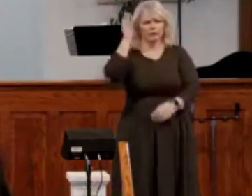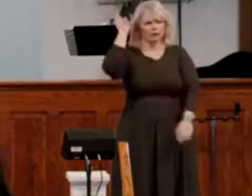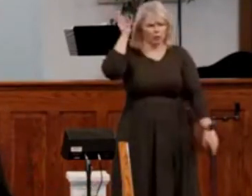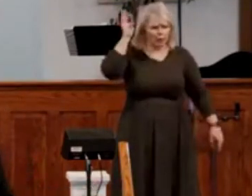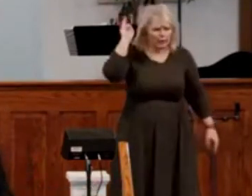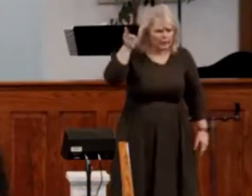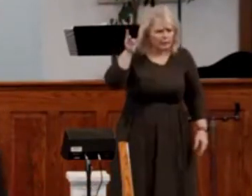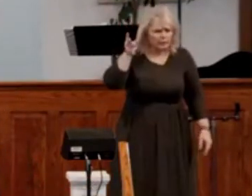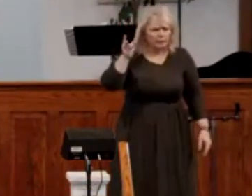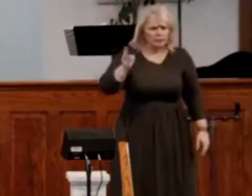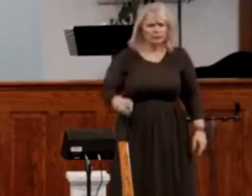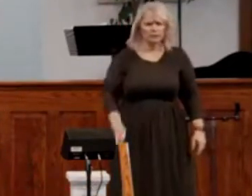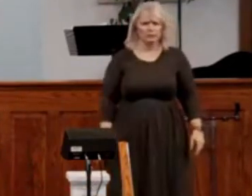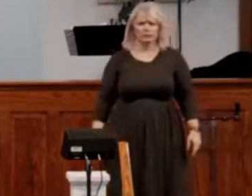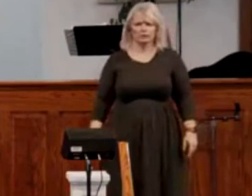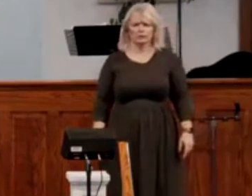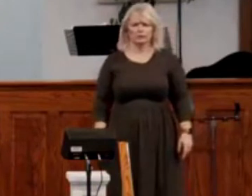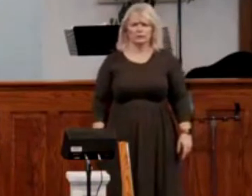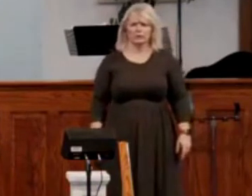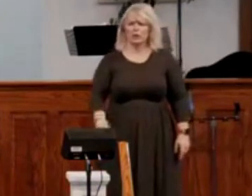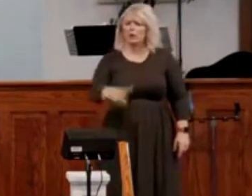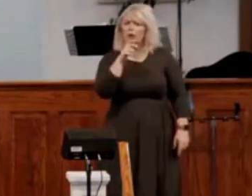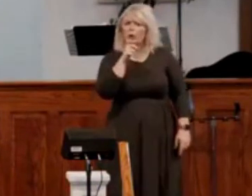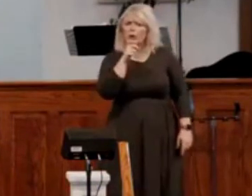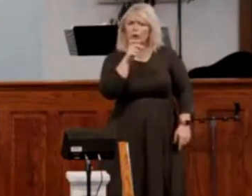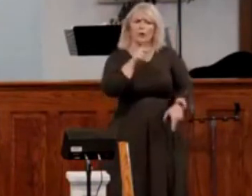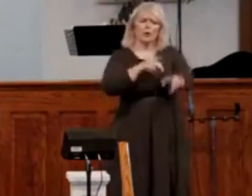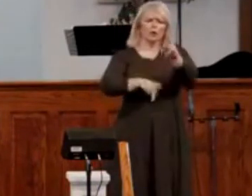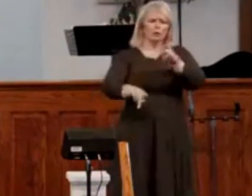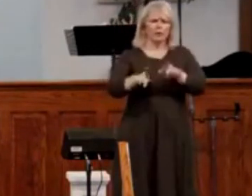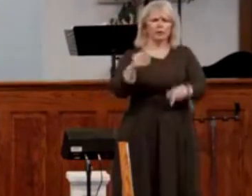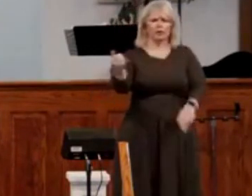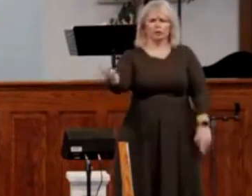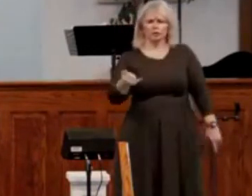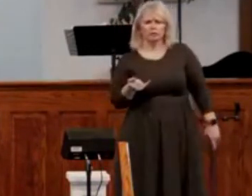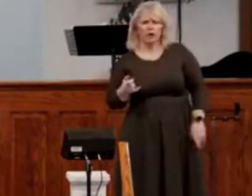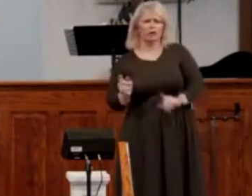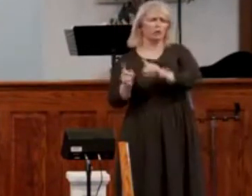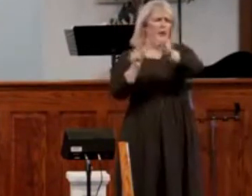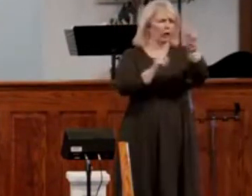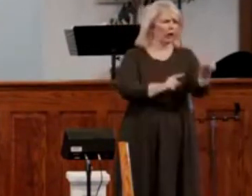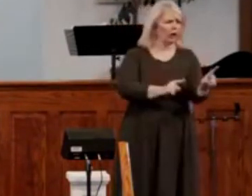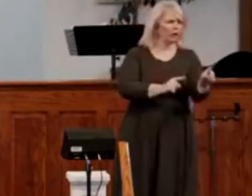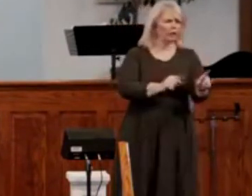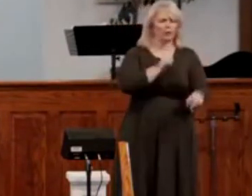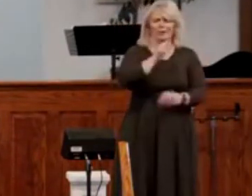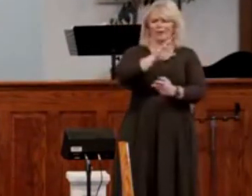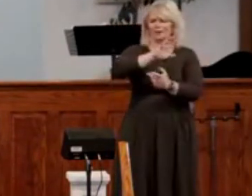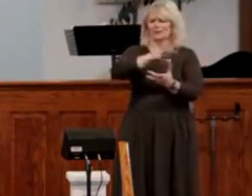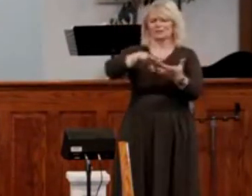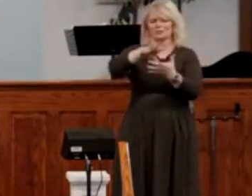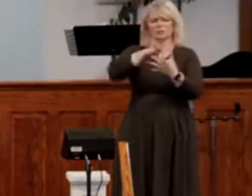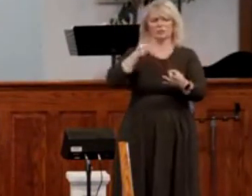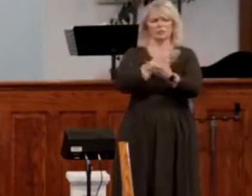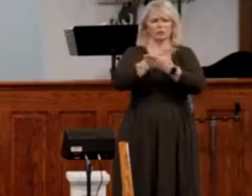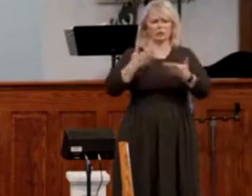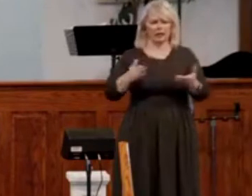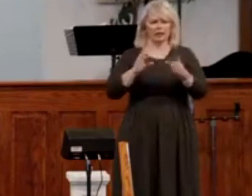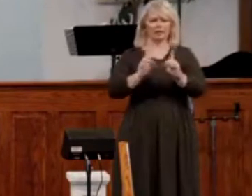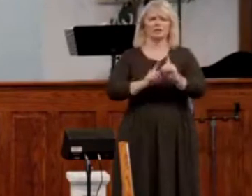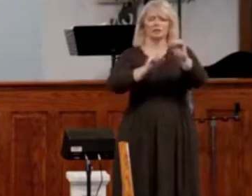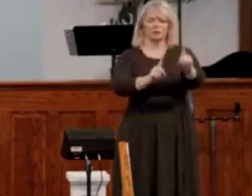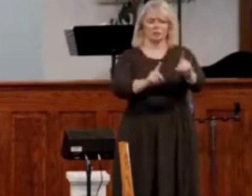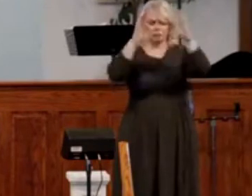to. But who are people that you can invite to go with you? Not just the spiritual things in life. Discipleship